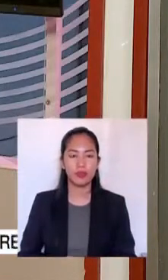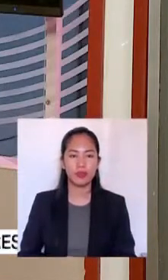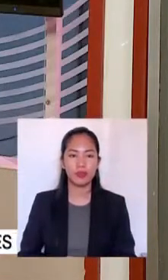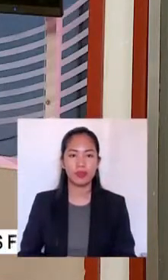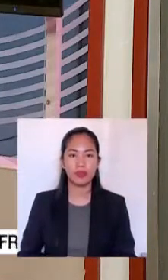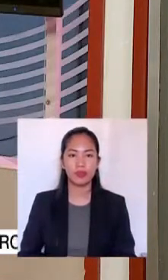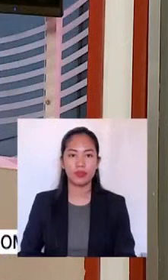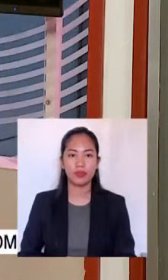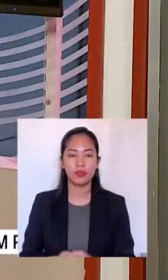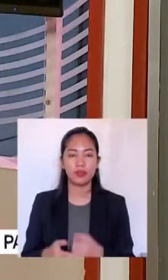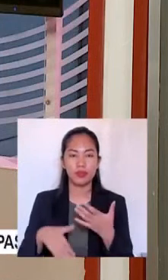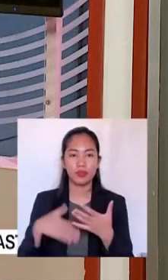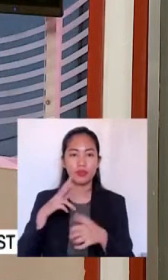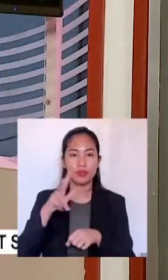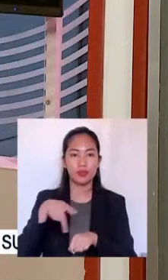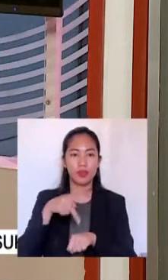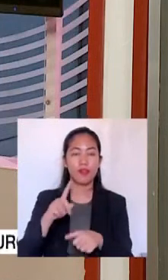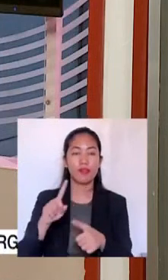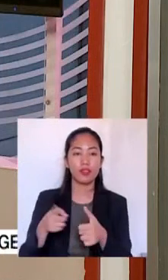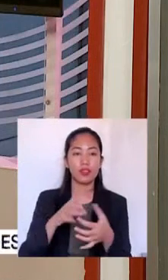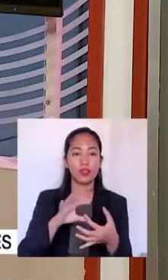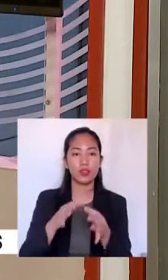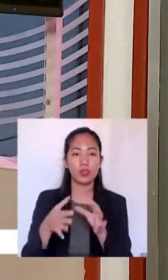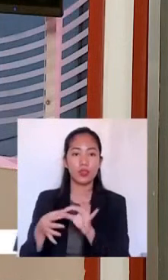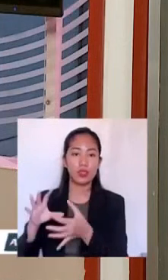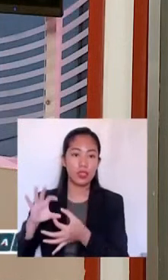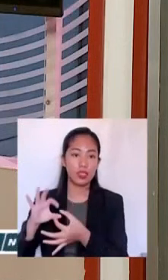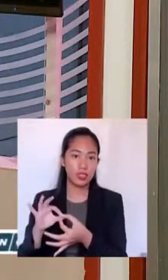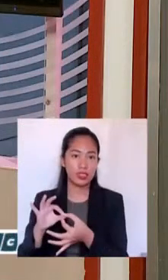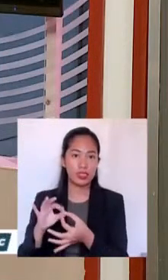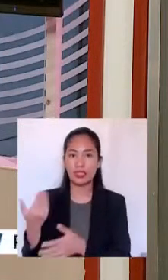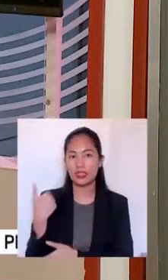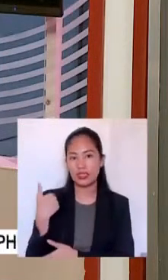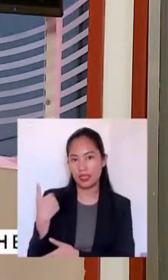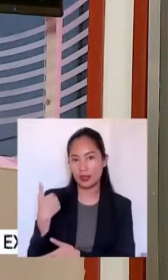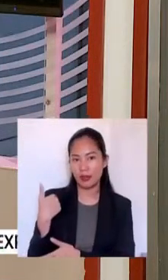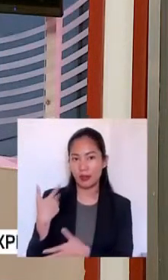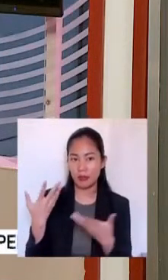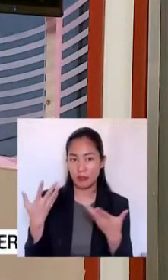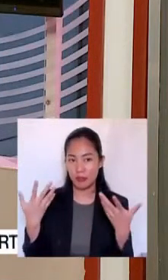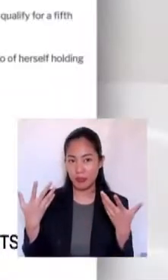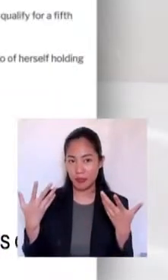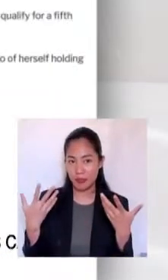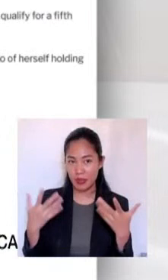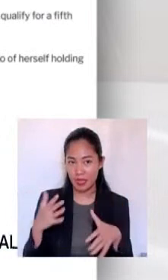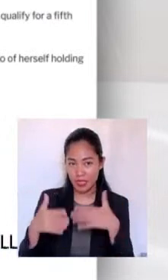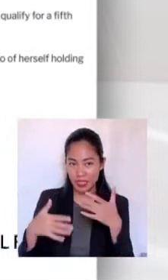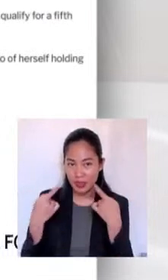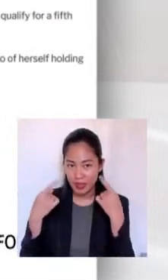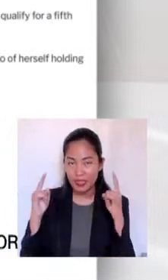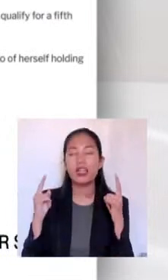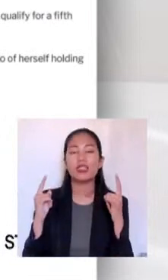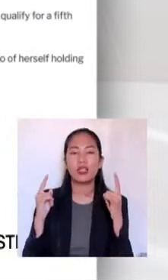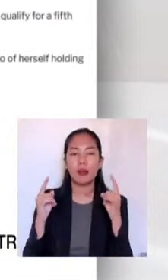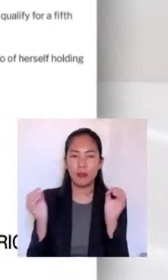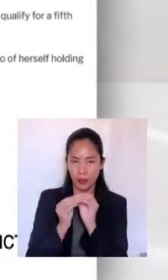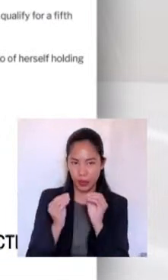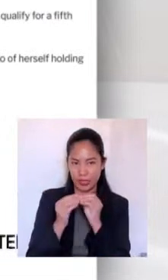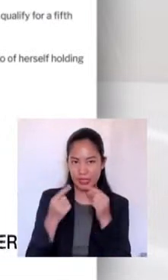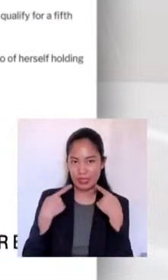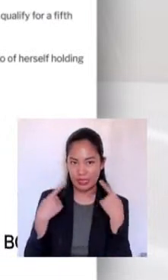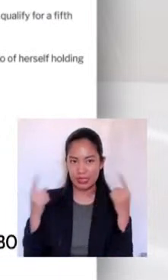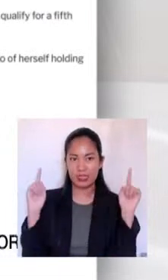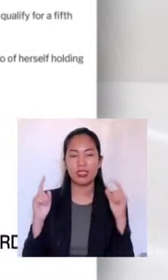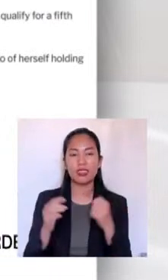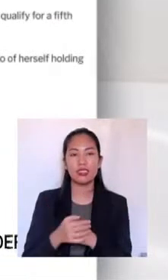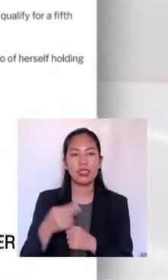The Philippines' first Olympic gold medalist not yet done making history for the country. In an Instagram post, weightlifter Heidelin Diaz